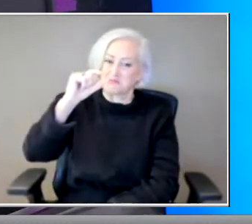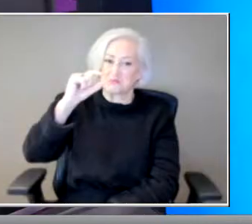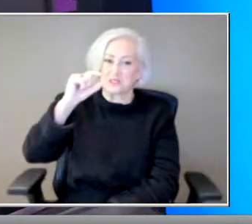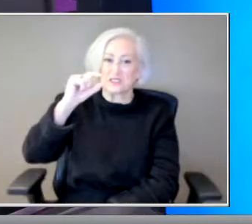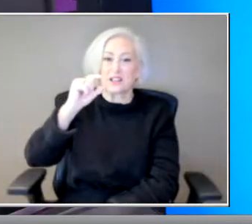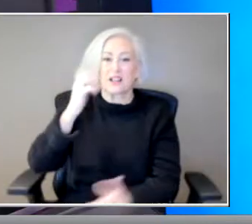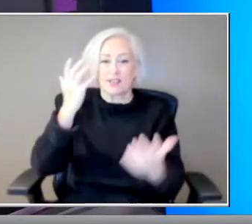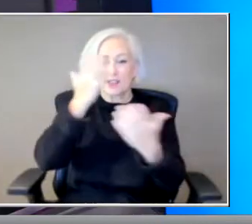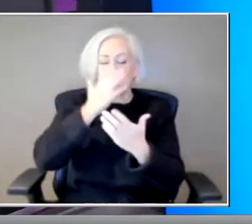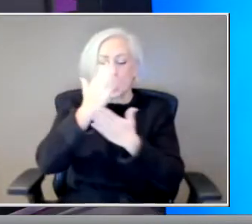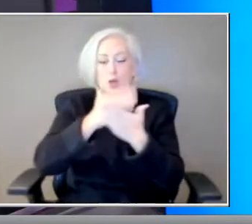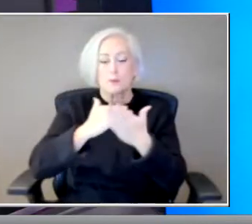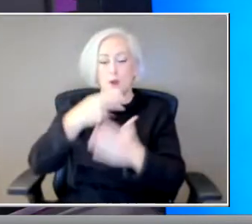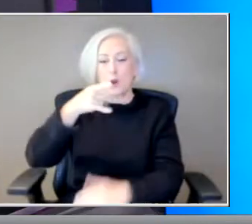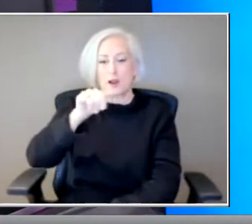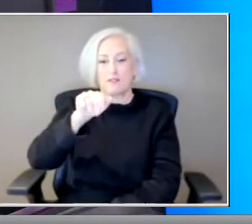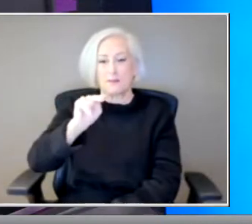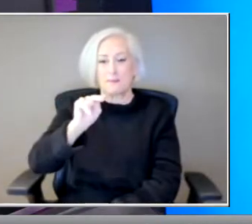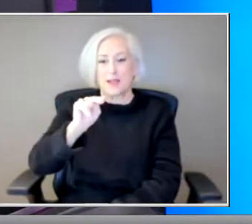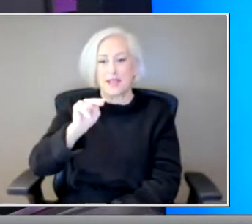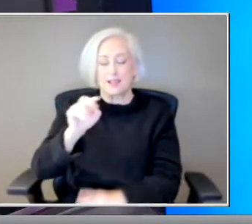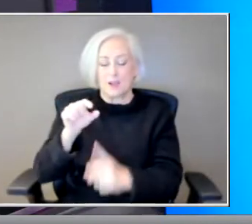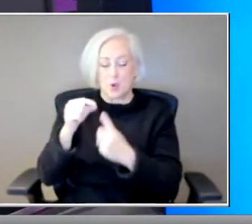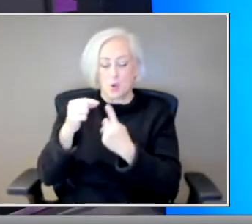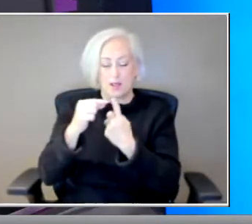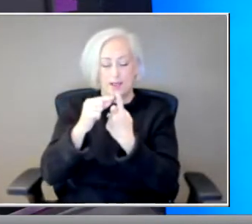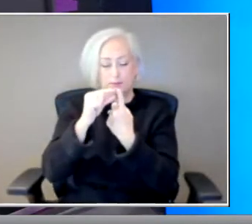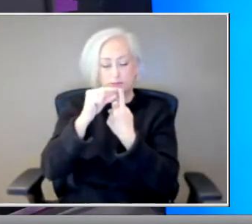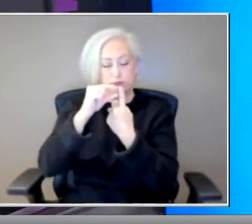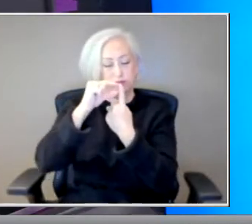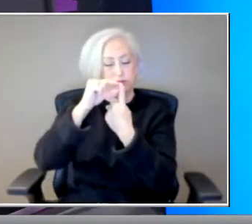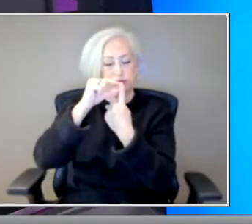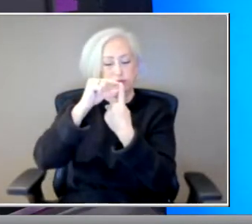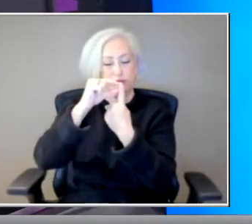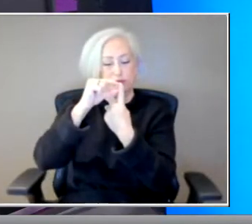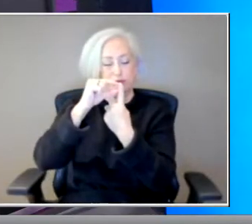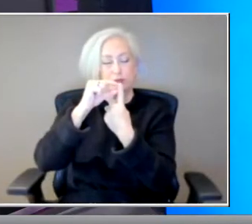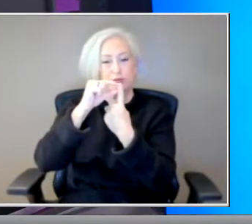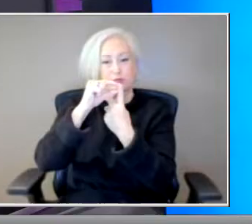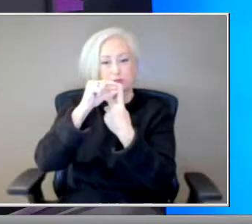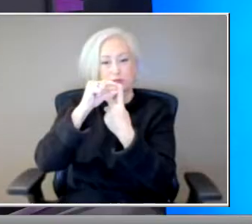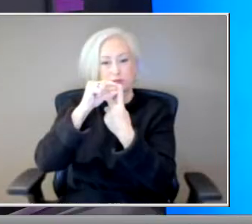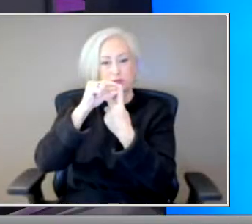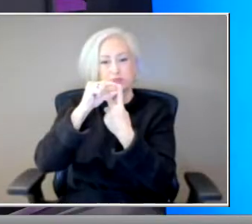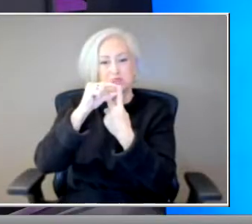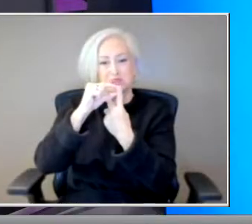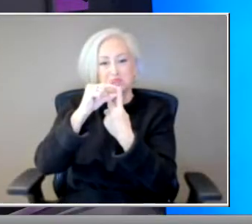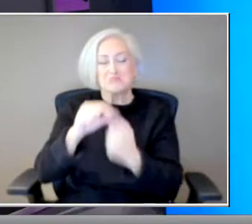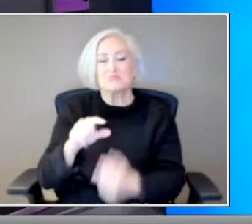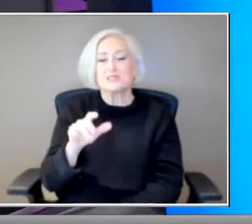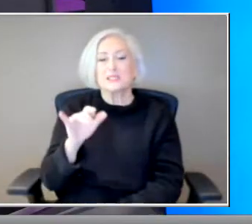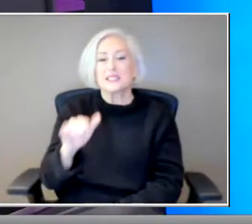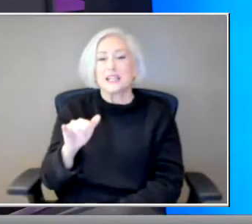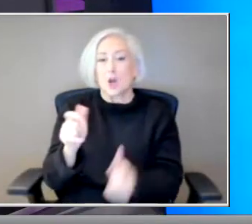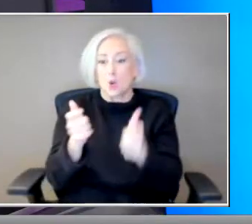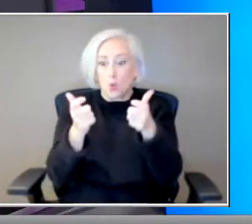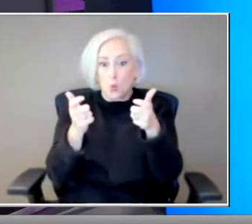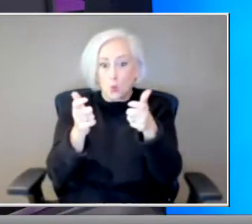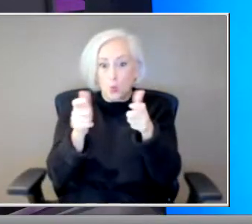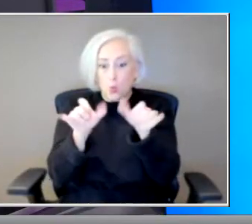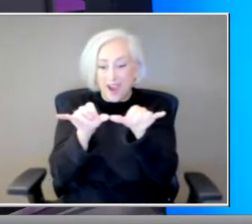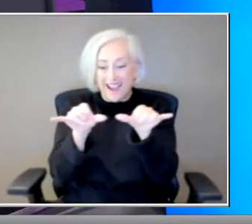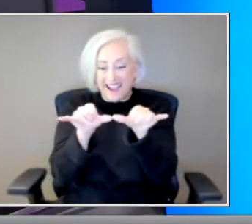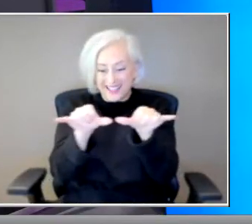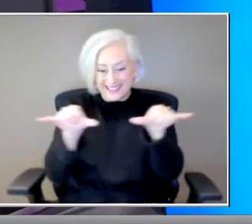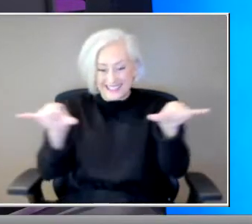or the first joint of a finger. Yeah, that's a good analogy. Was it about the width of a pen? Not as big as that, because this is the catheter that